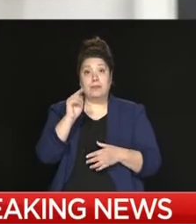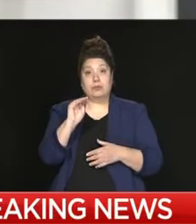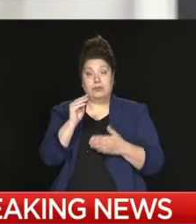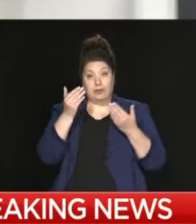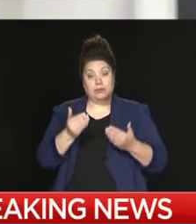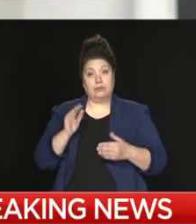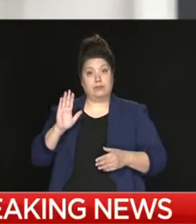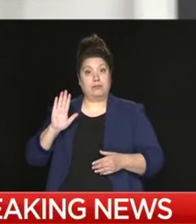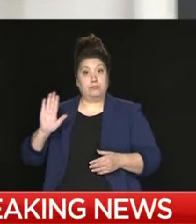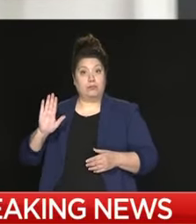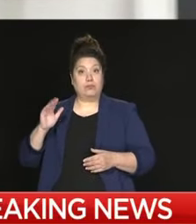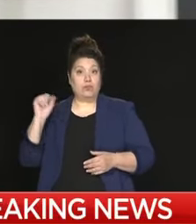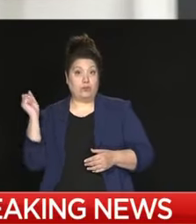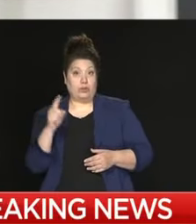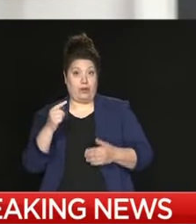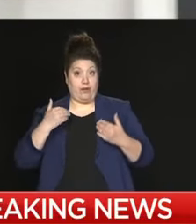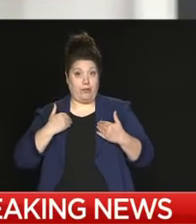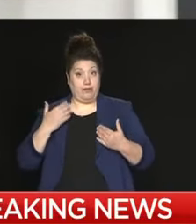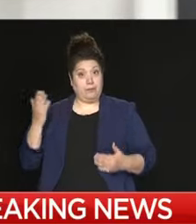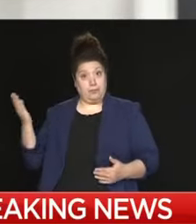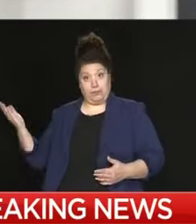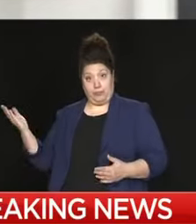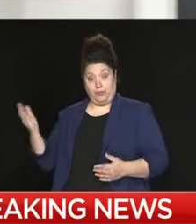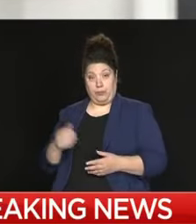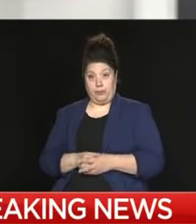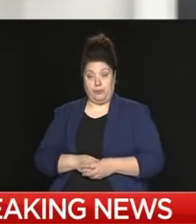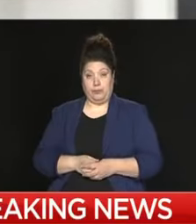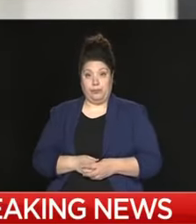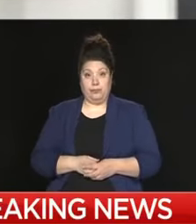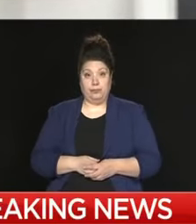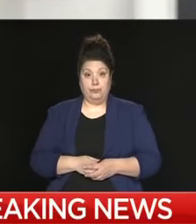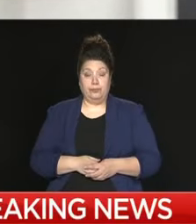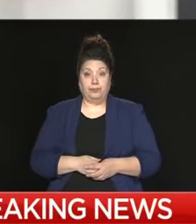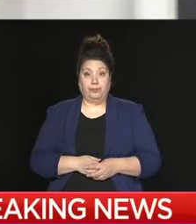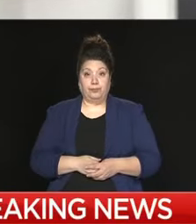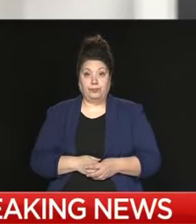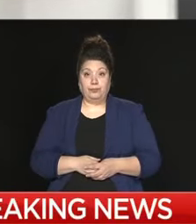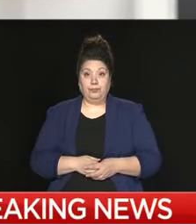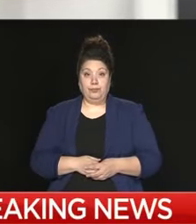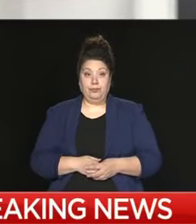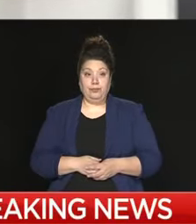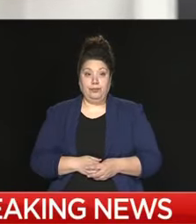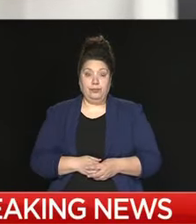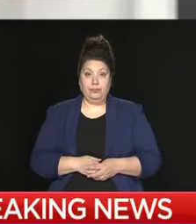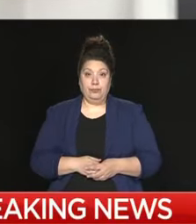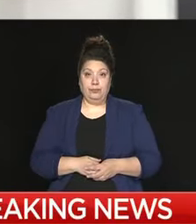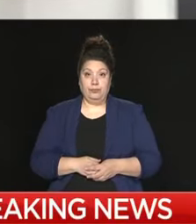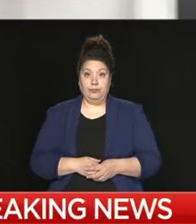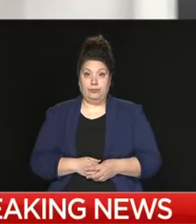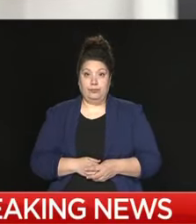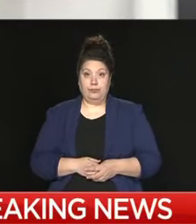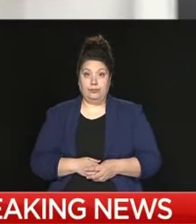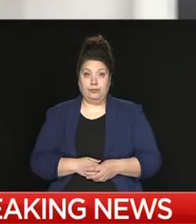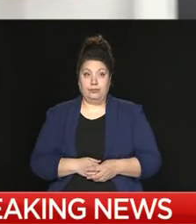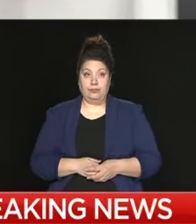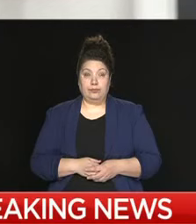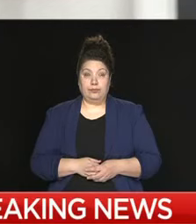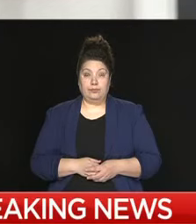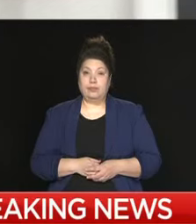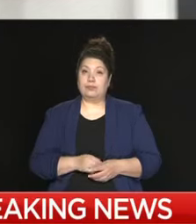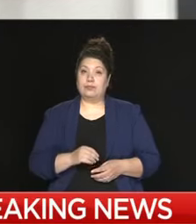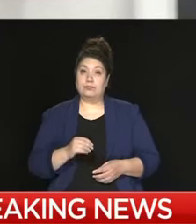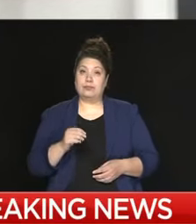aujourd'hui. Opérateur, c'est à vous. Questions? Thank you. Merci. Première question, Michel Lamarche,